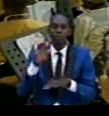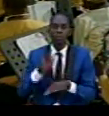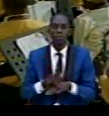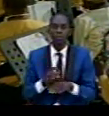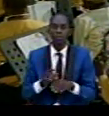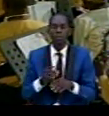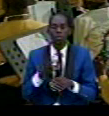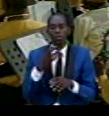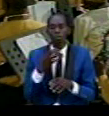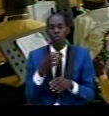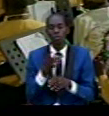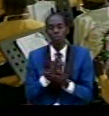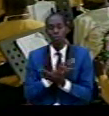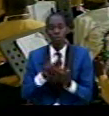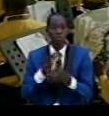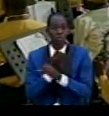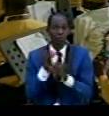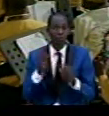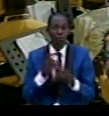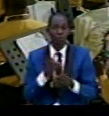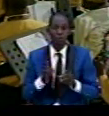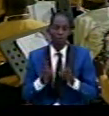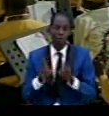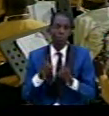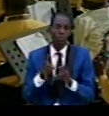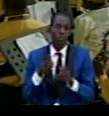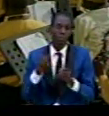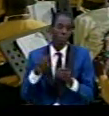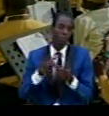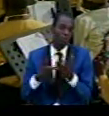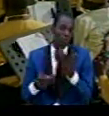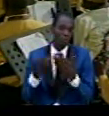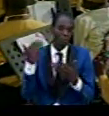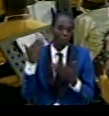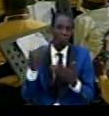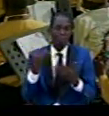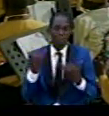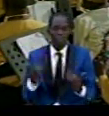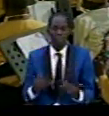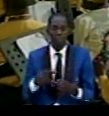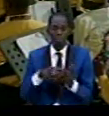Crusade. And this morning, after the ministration of the man of God,